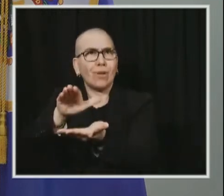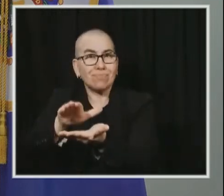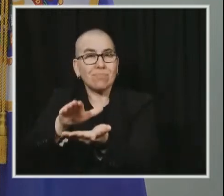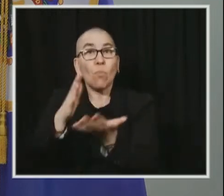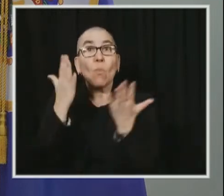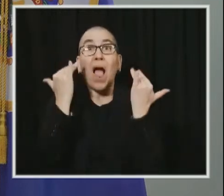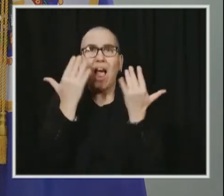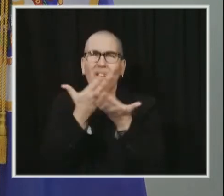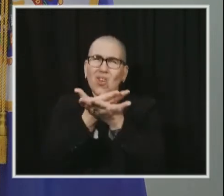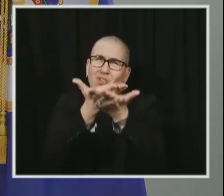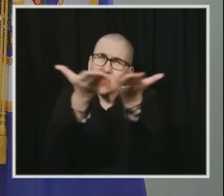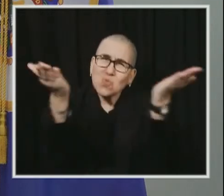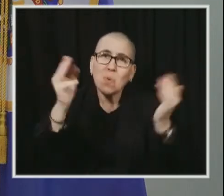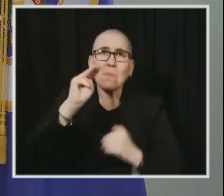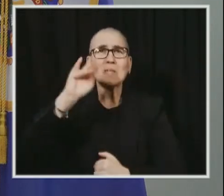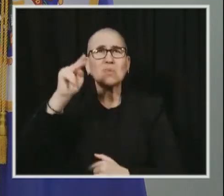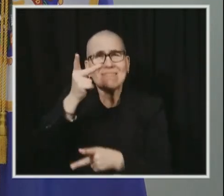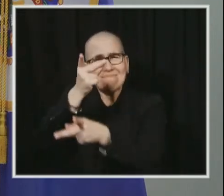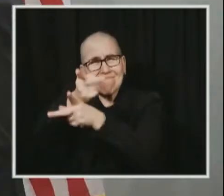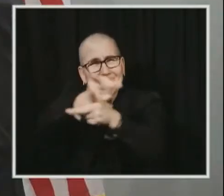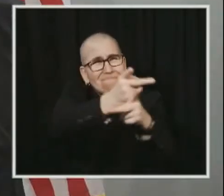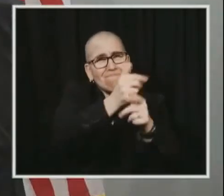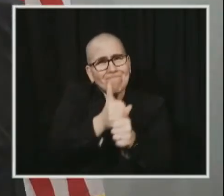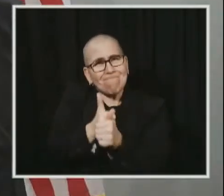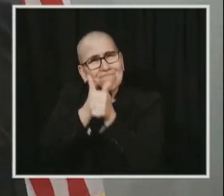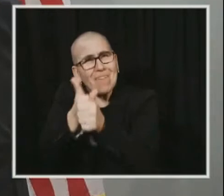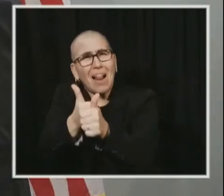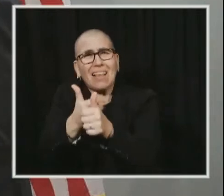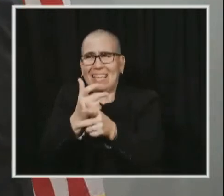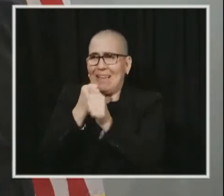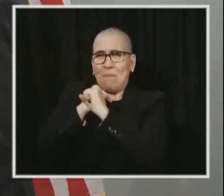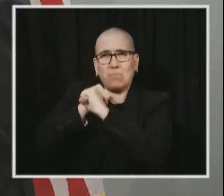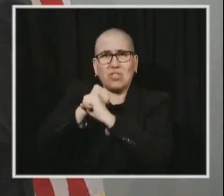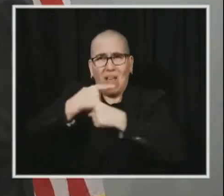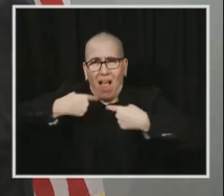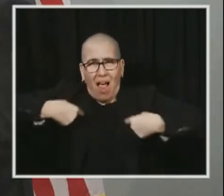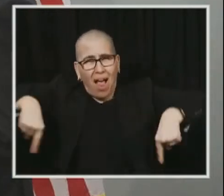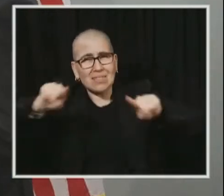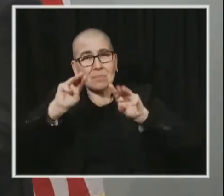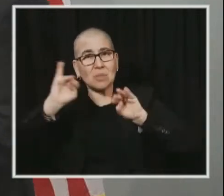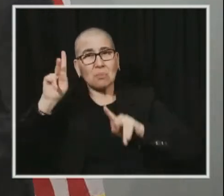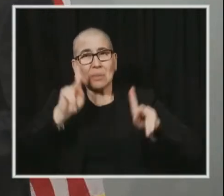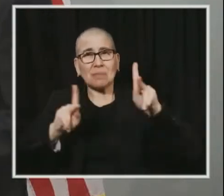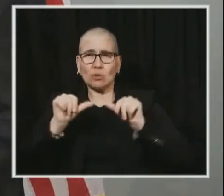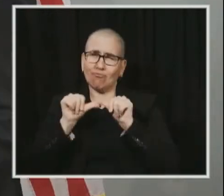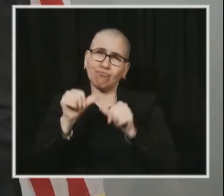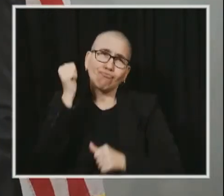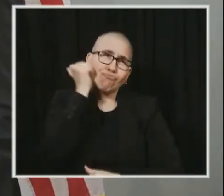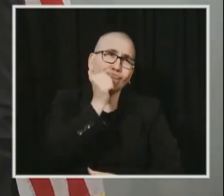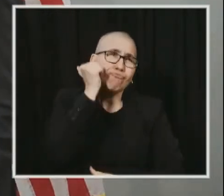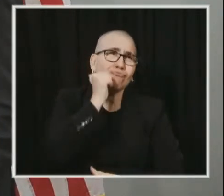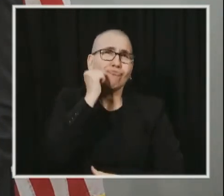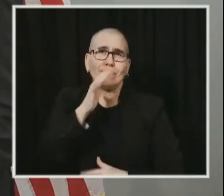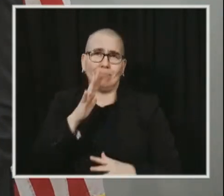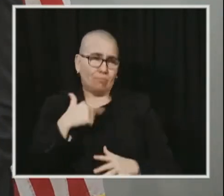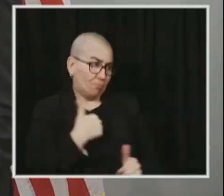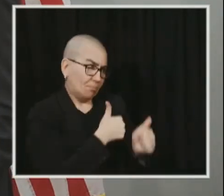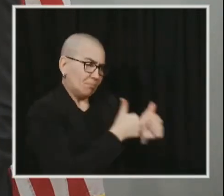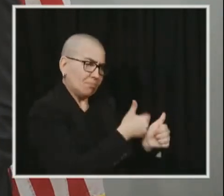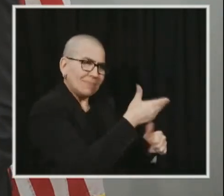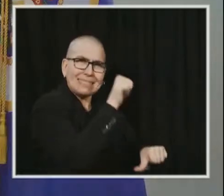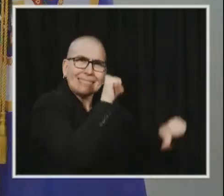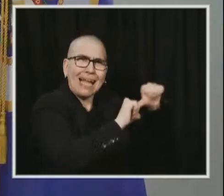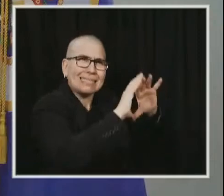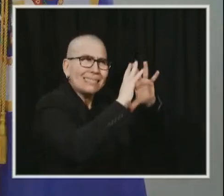Minnesotans safer and you've kept Minnesotans alive. We followed the science. We made tough decisions. I want to be very clear. This has